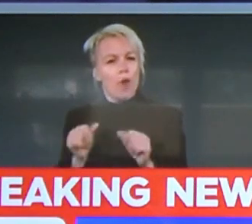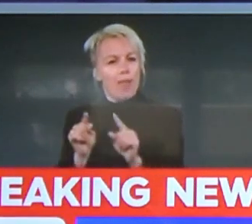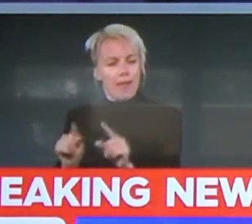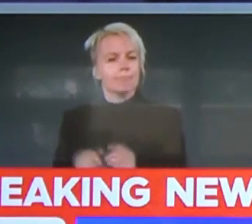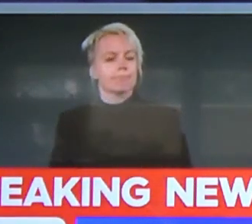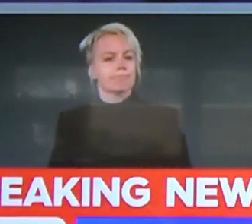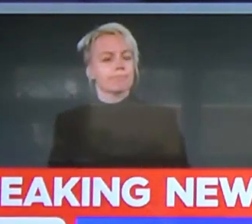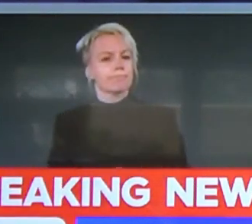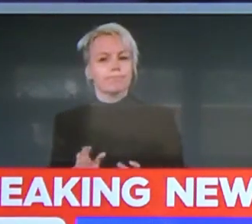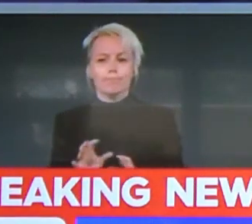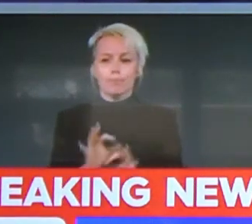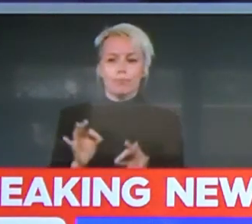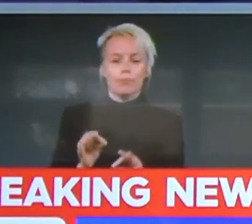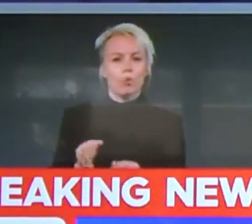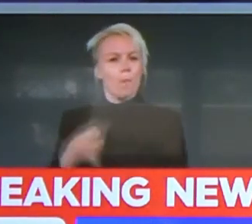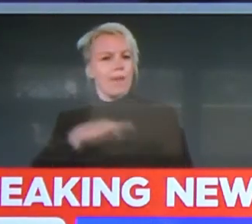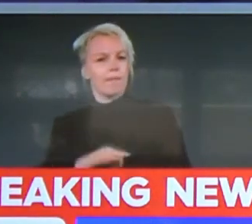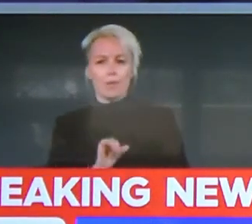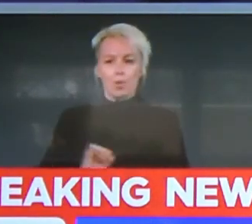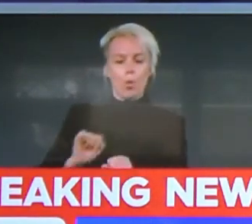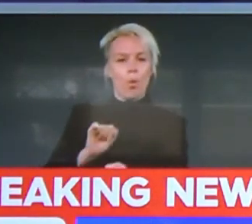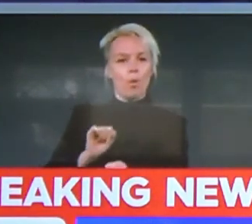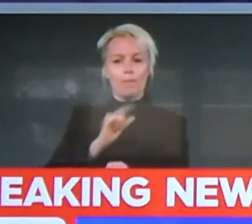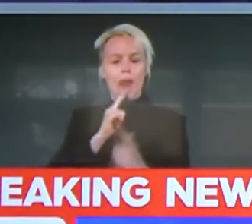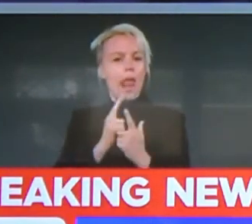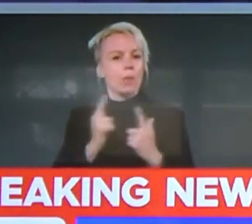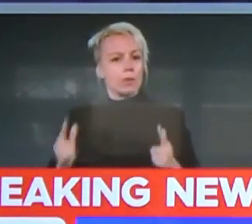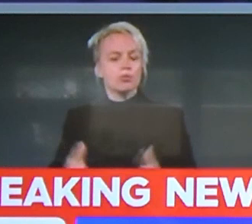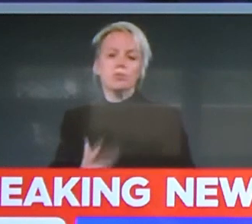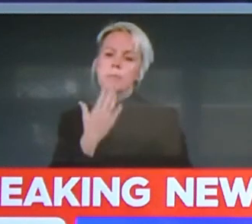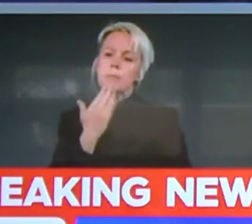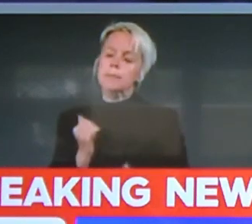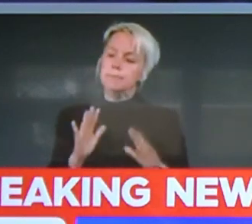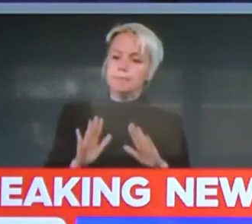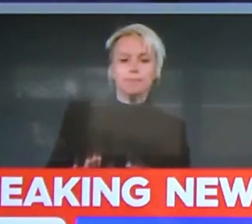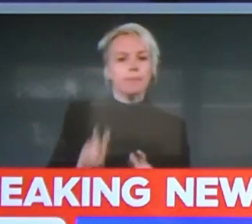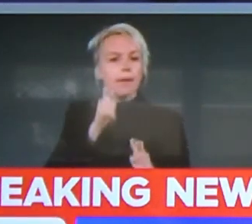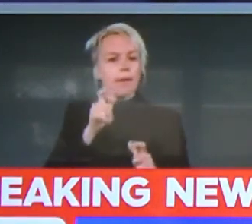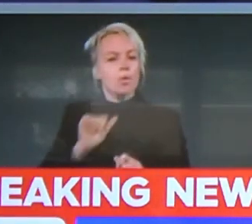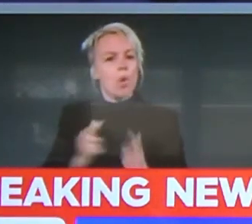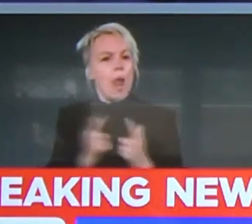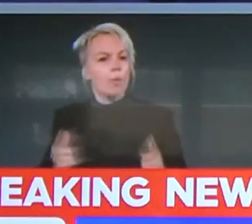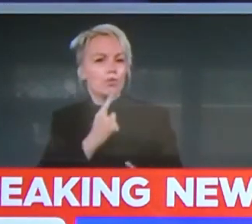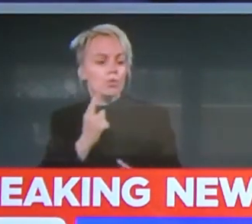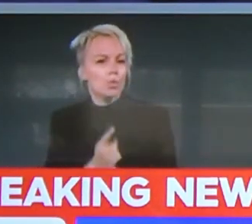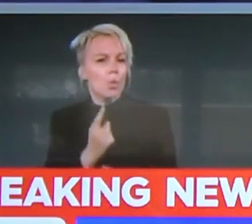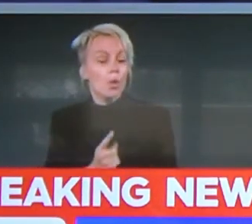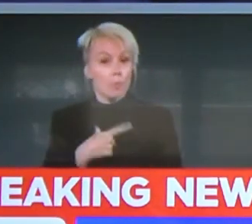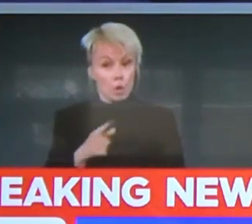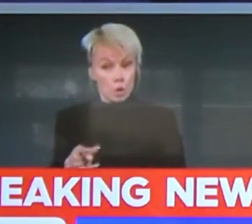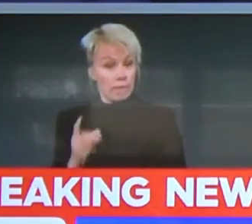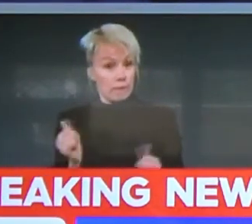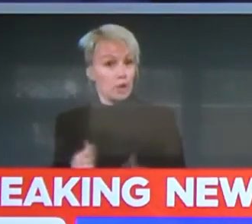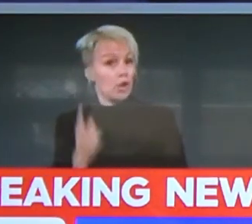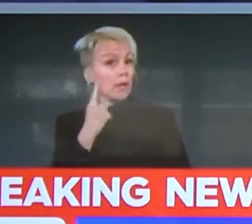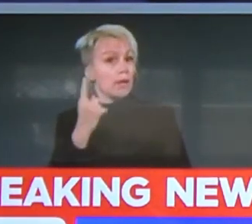helps. I would encourage more modest language on these sorts of issues, particularly based on the medical advice that you've heard